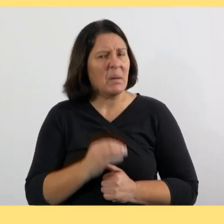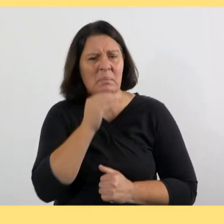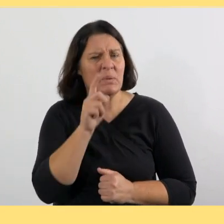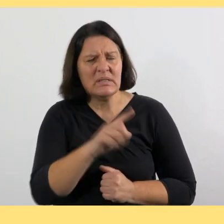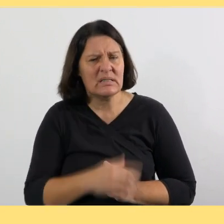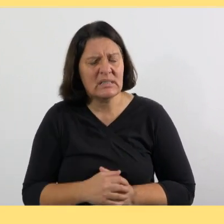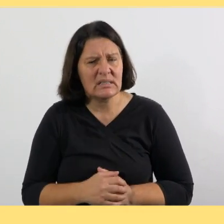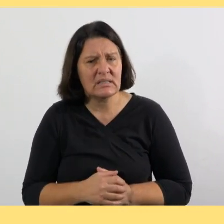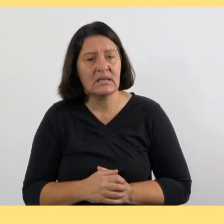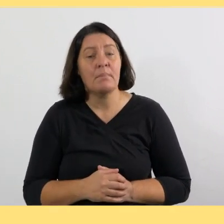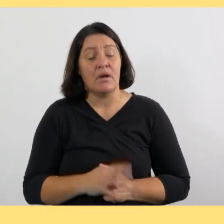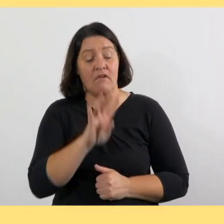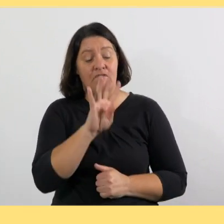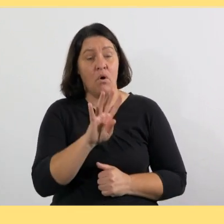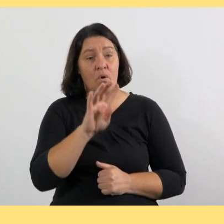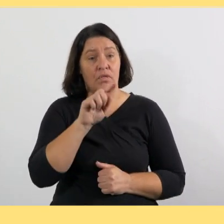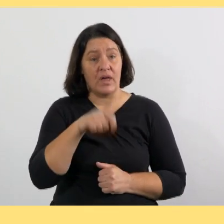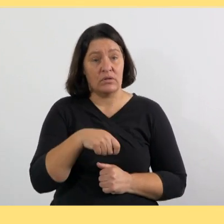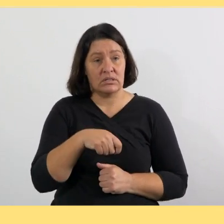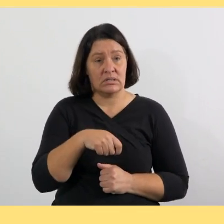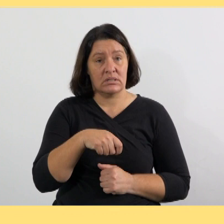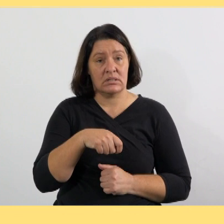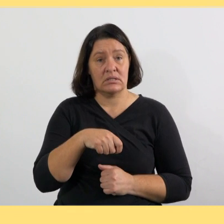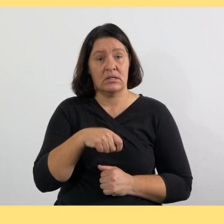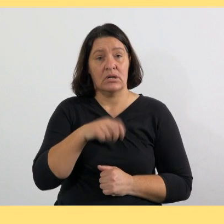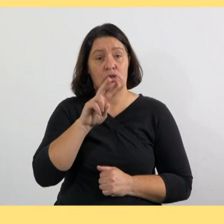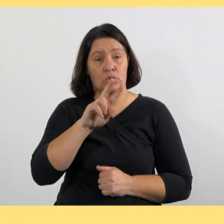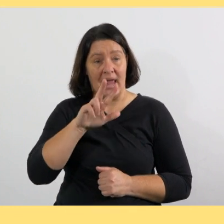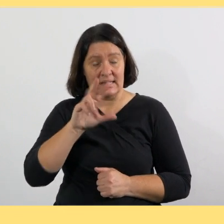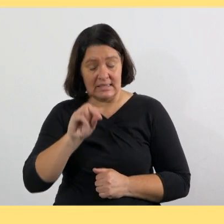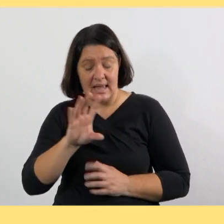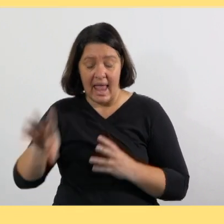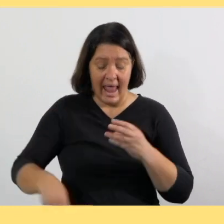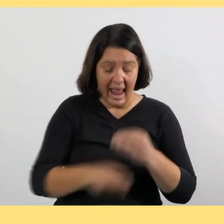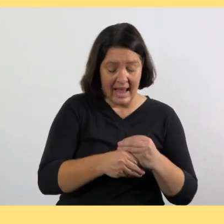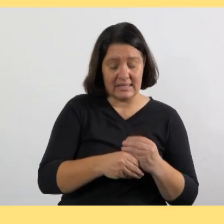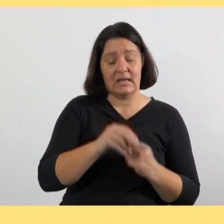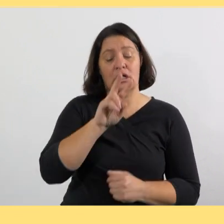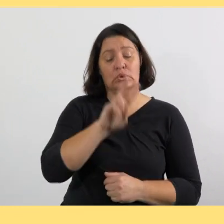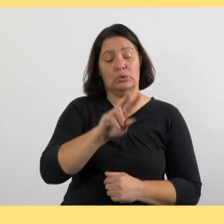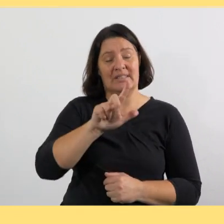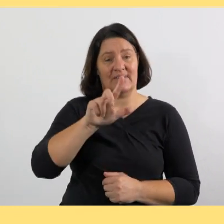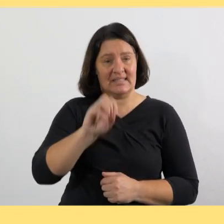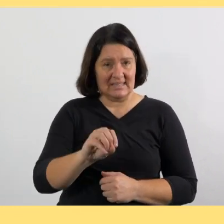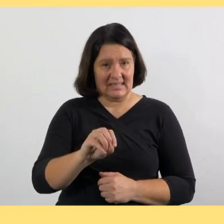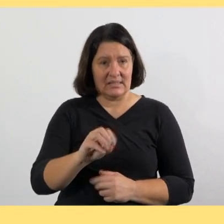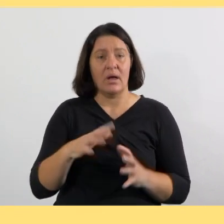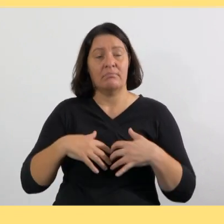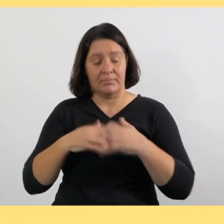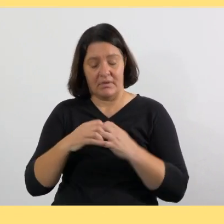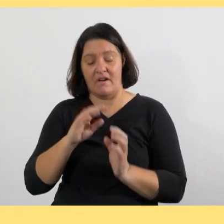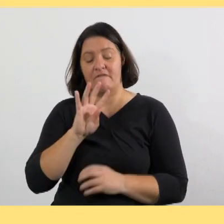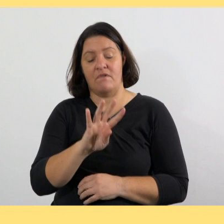4,550. What does that mean? I took my 4,280 and I also added my 270 to make